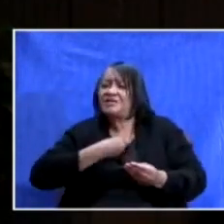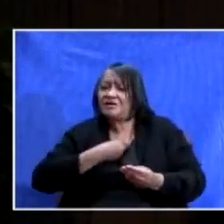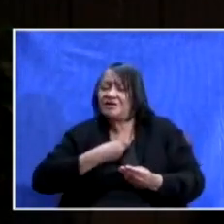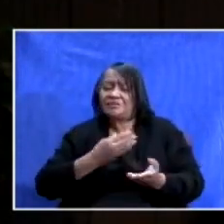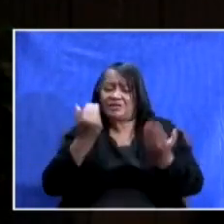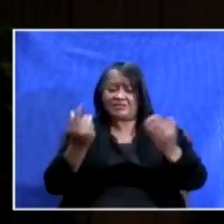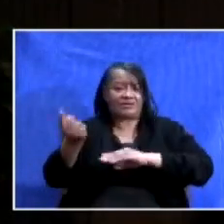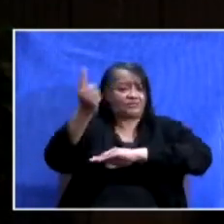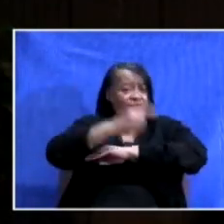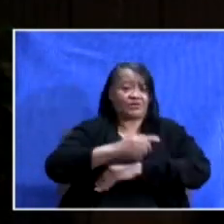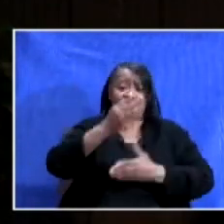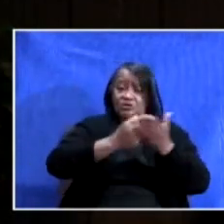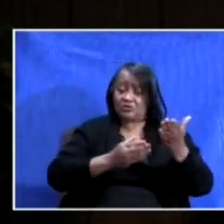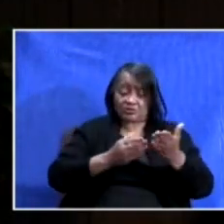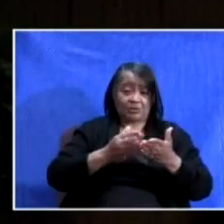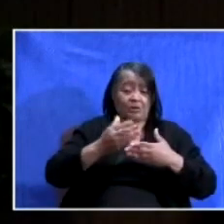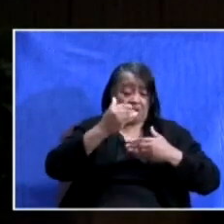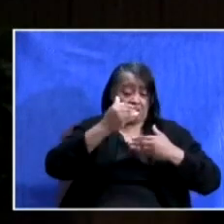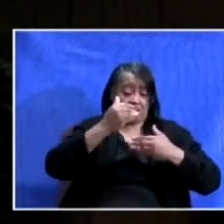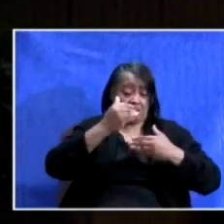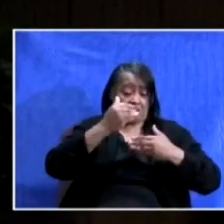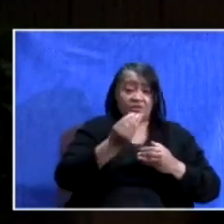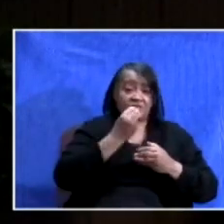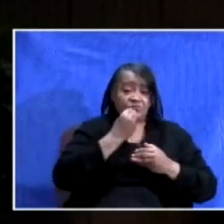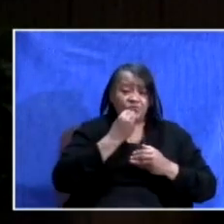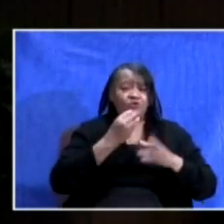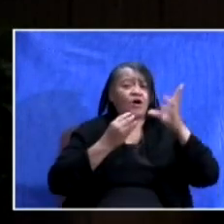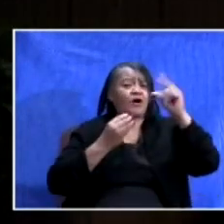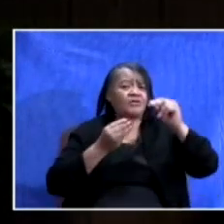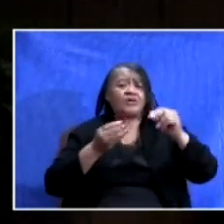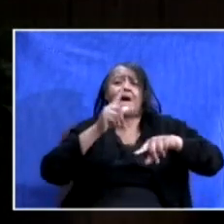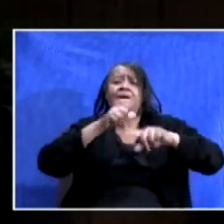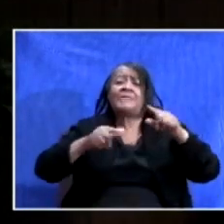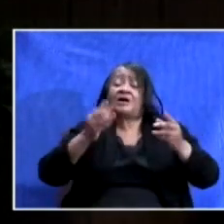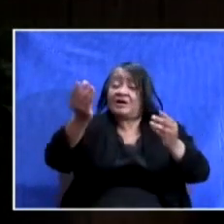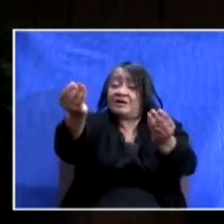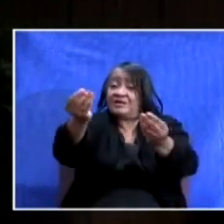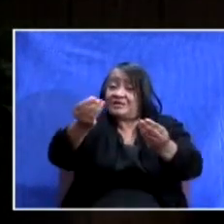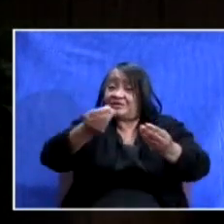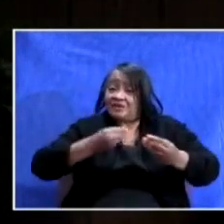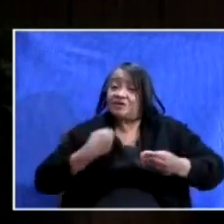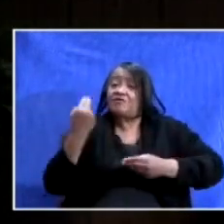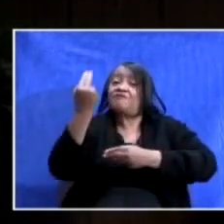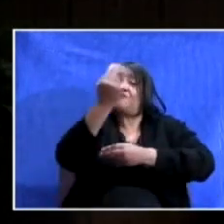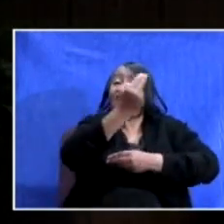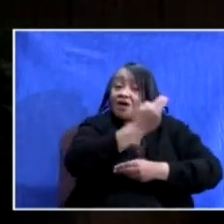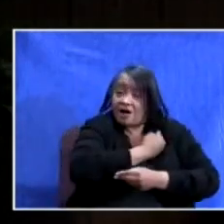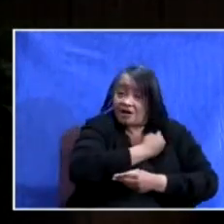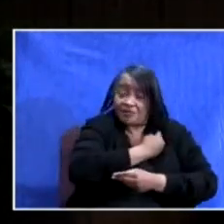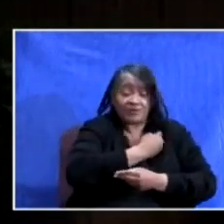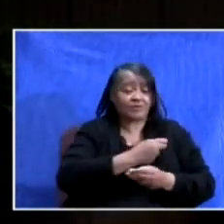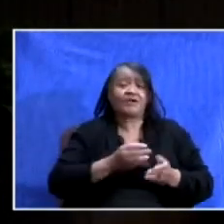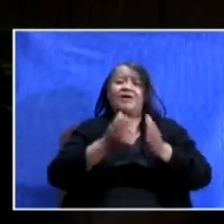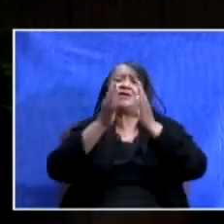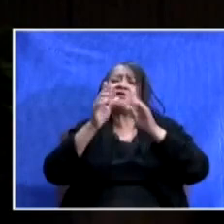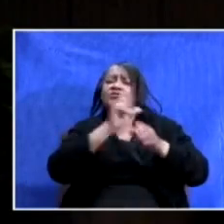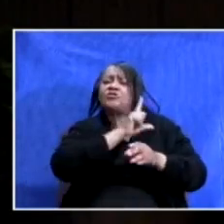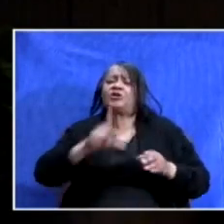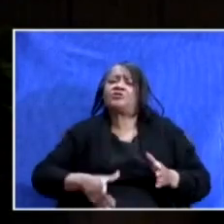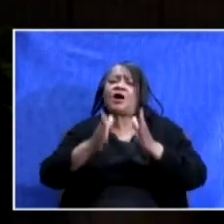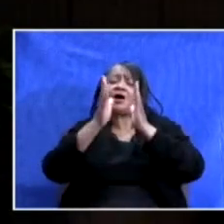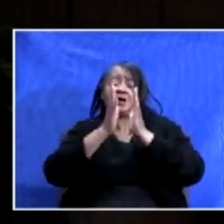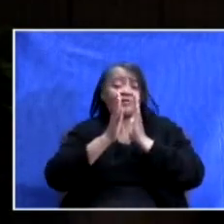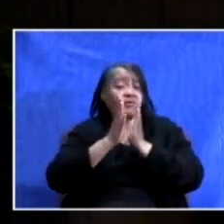day some bread to eat, but give us. You cannot pray the Lord's Prayer and once